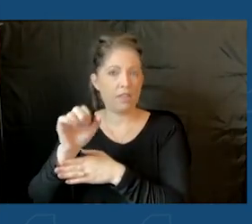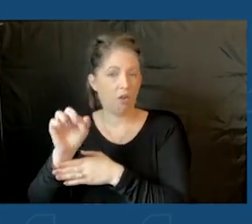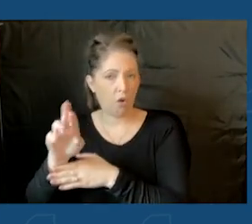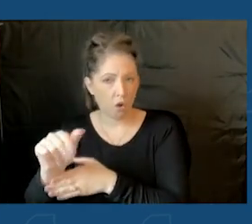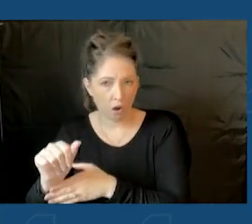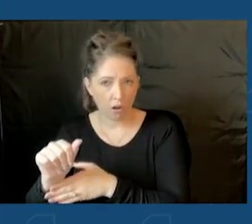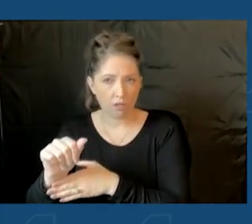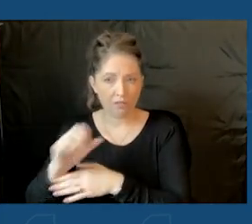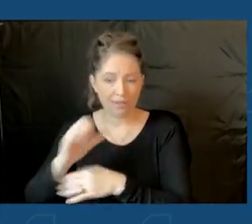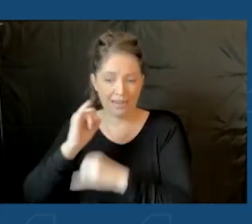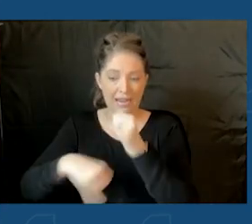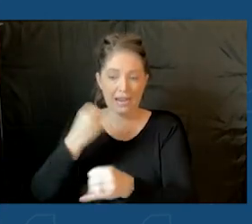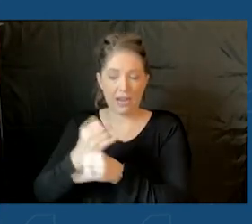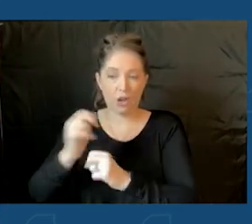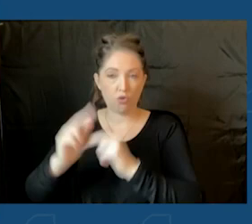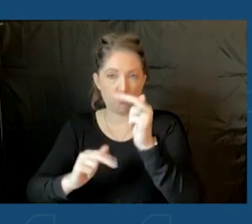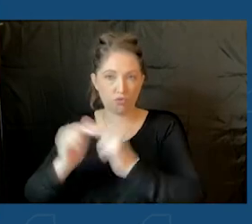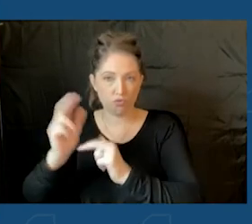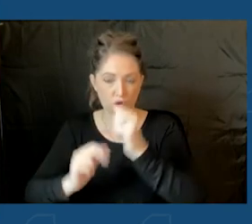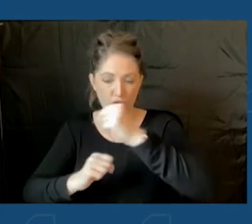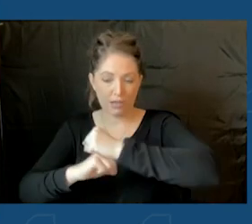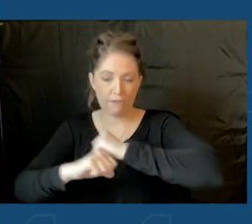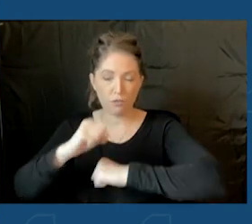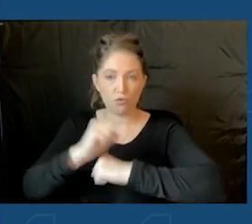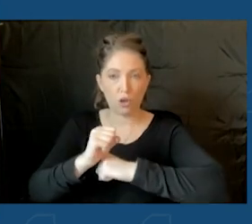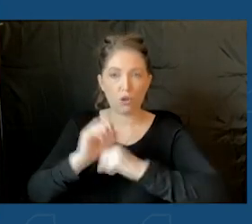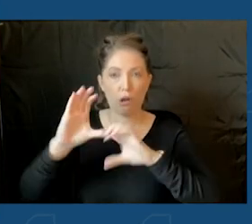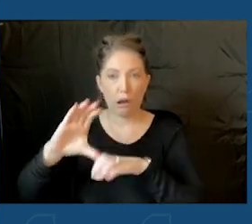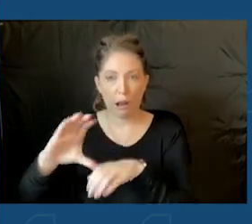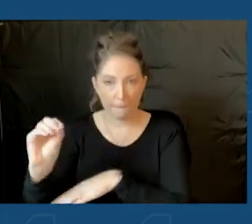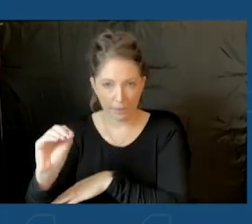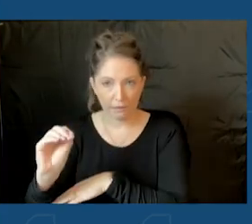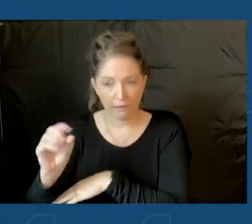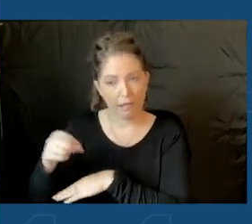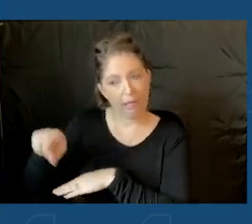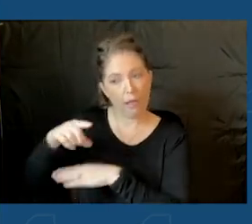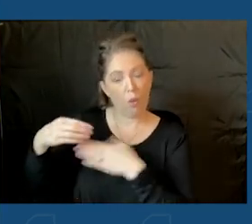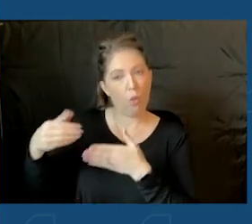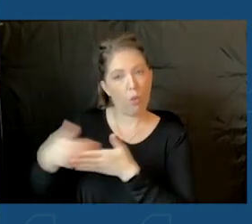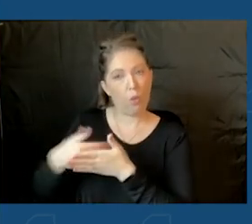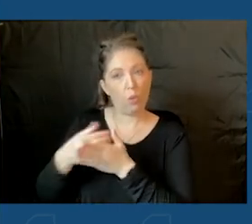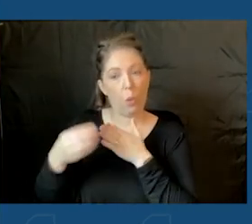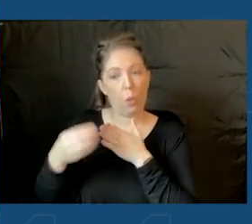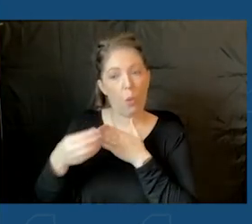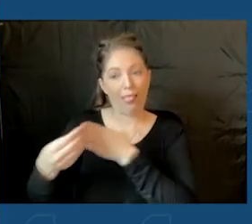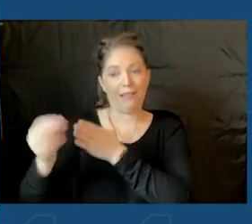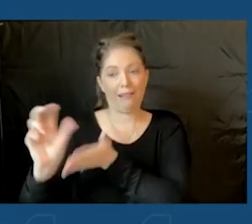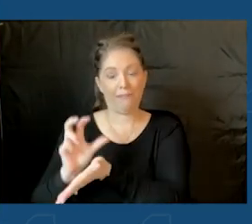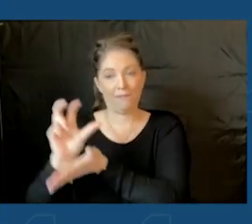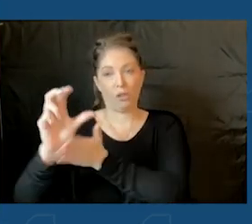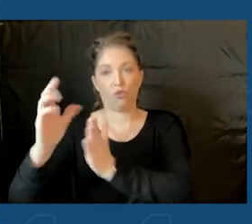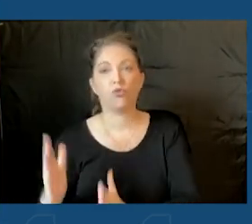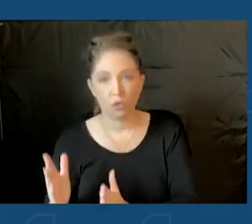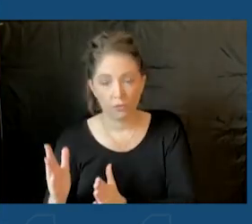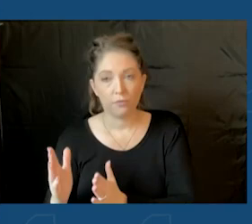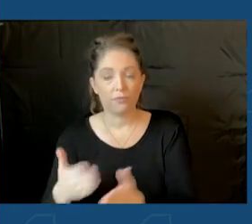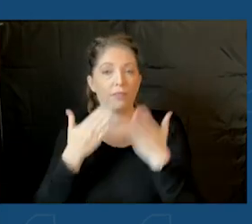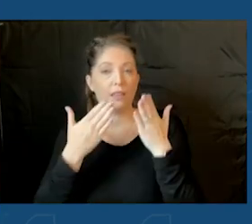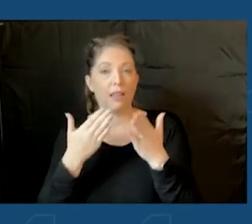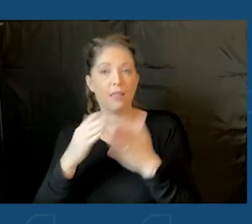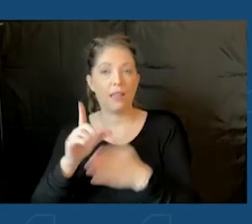construction and infrastructure company, who became our new lead investor this past spring. I want to say thank you to